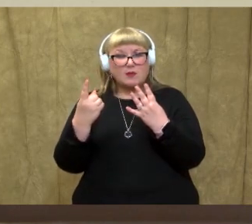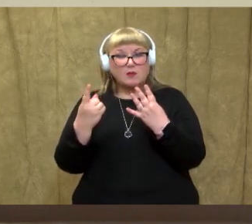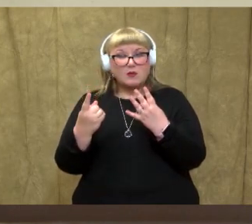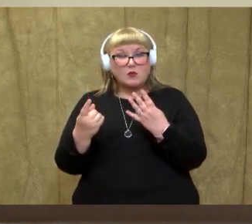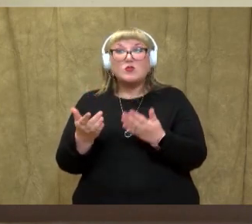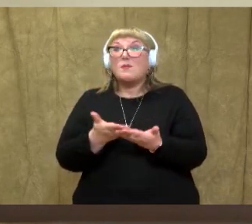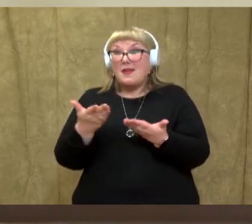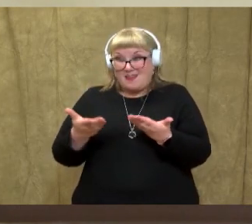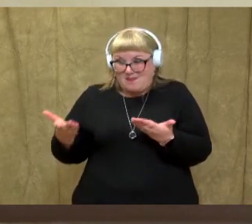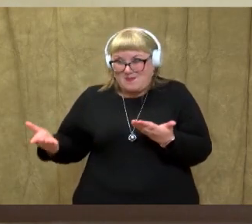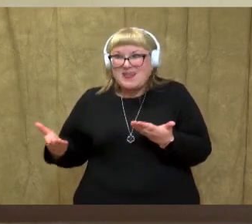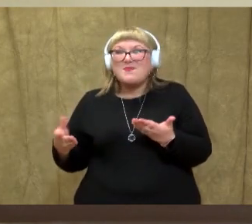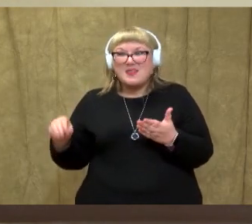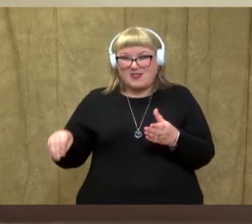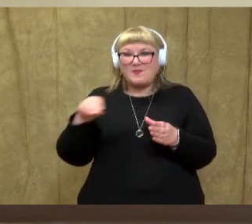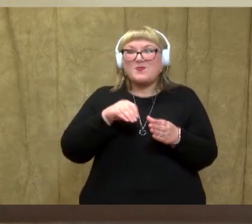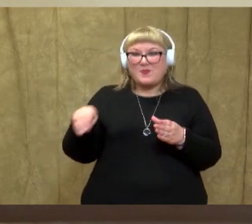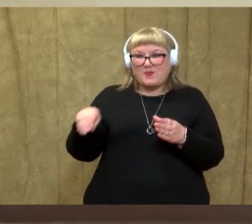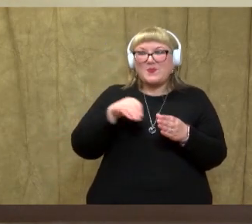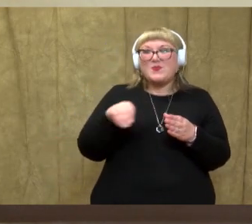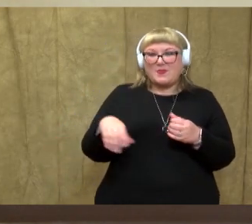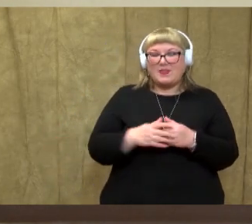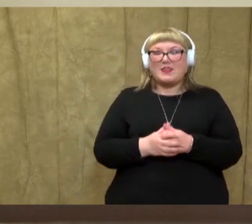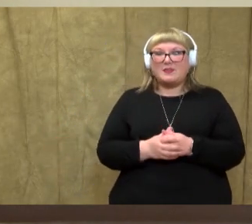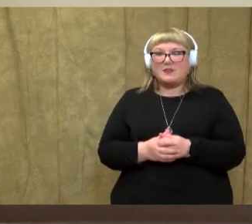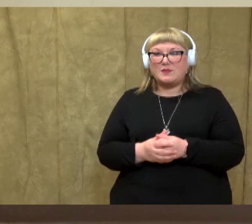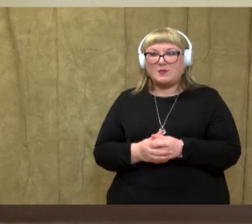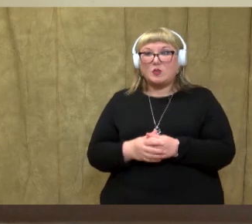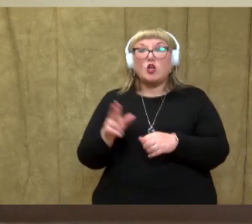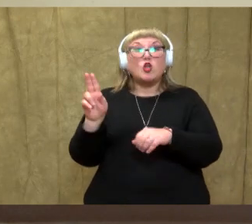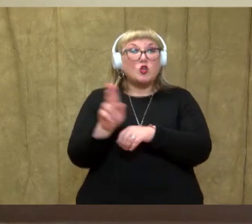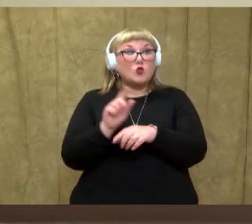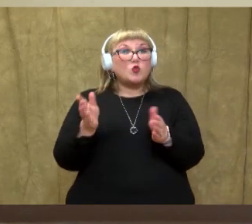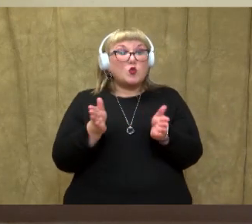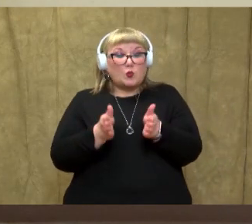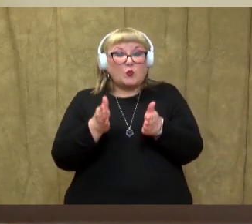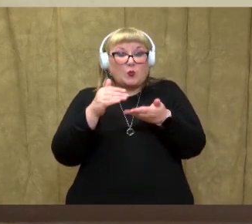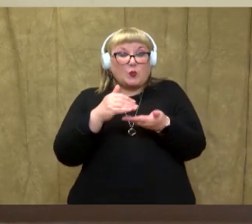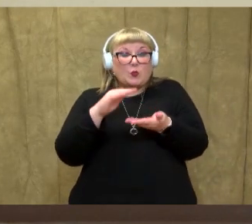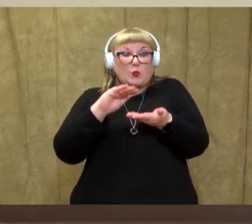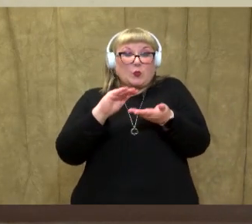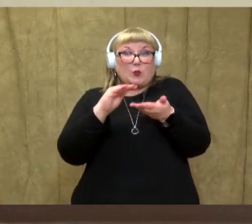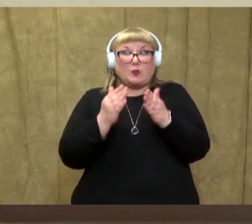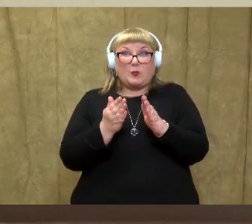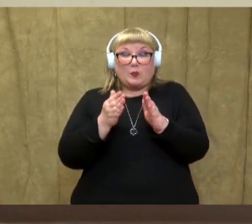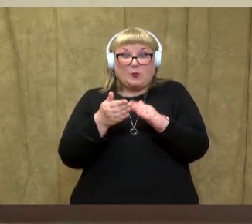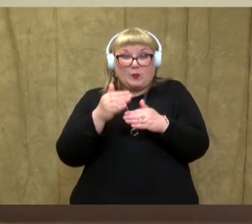We are going to use some math manipulatives. So let's use our cubes to figure out